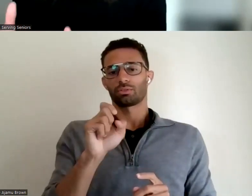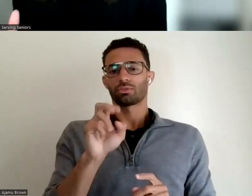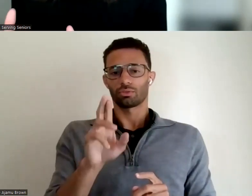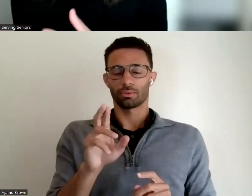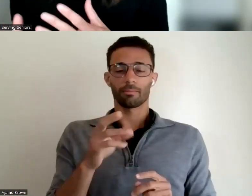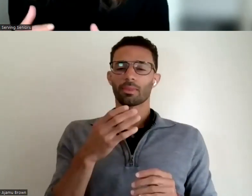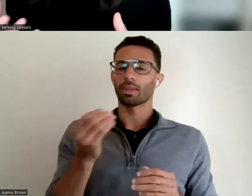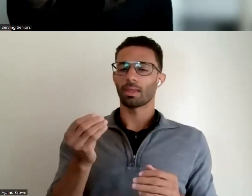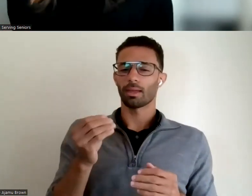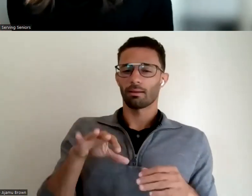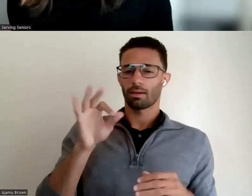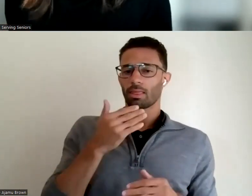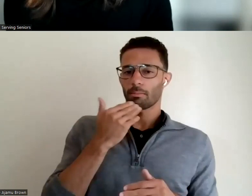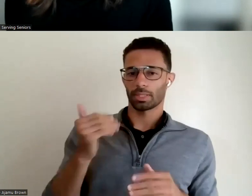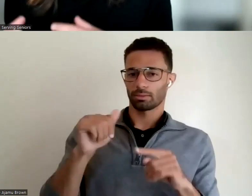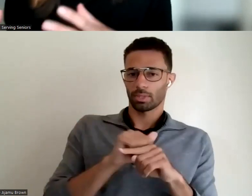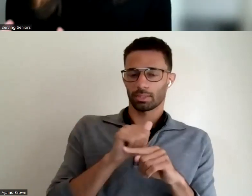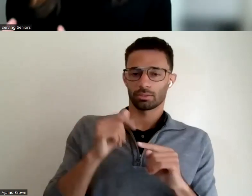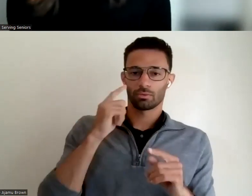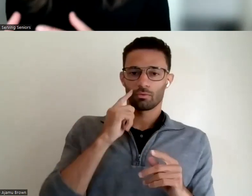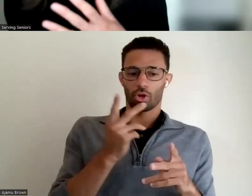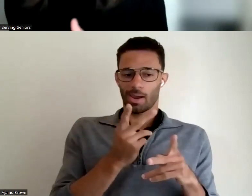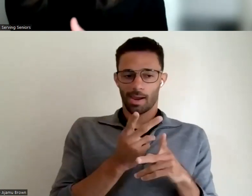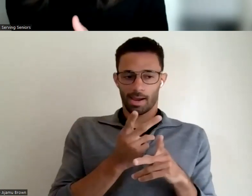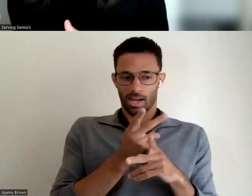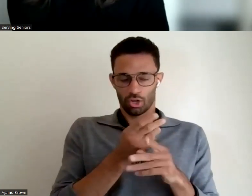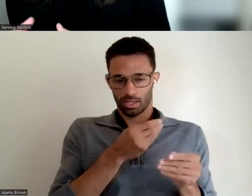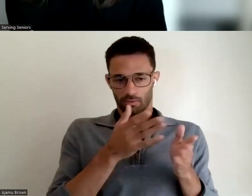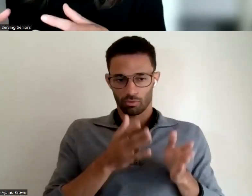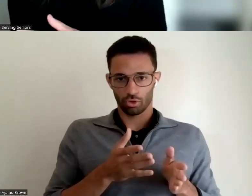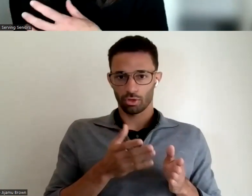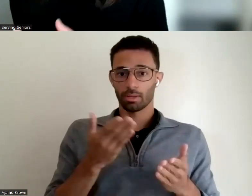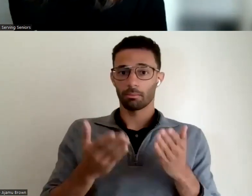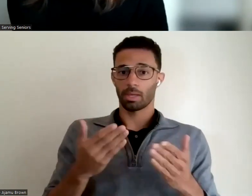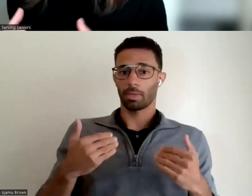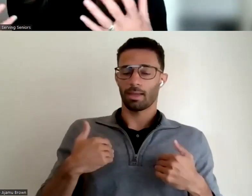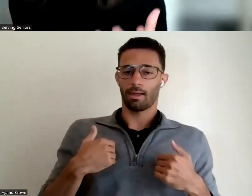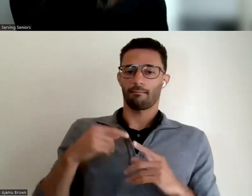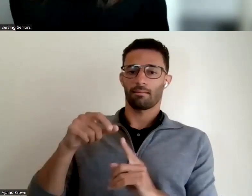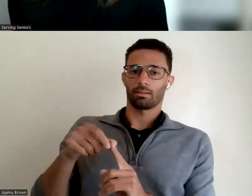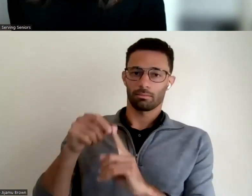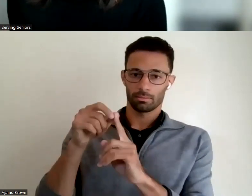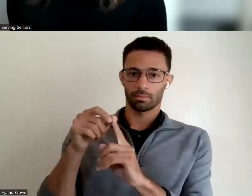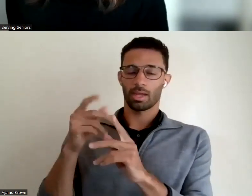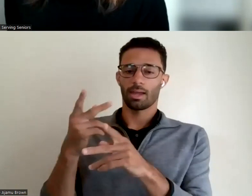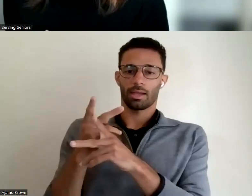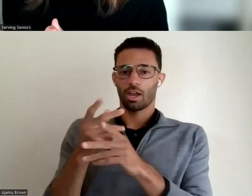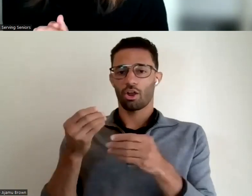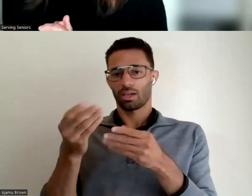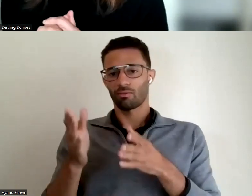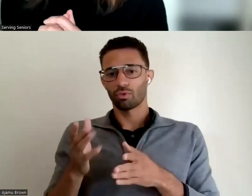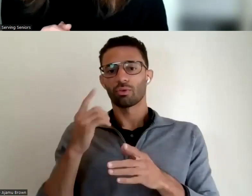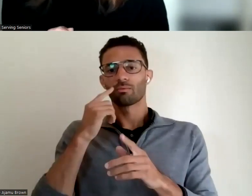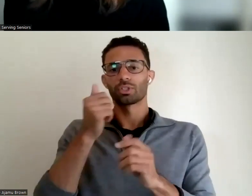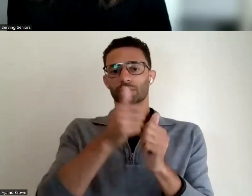of caregivers and potentially having a dedicated caregiver or caregivers to different shelters, because we know that has also been